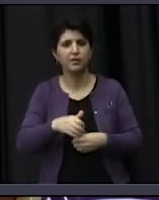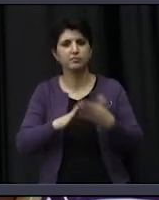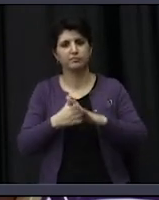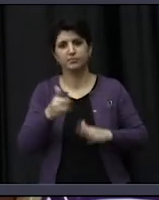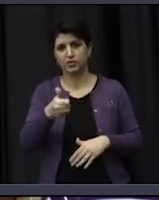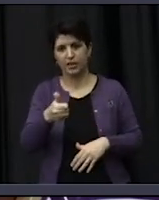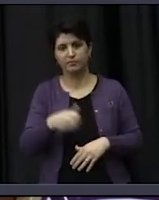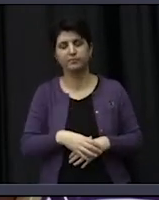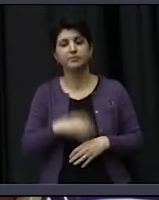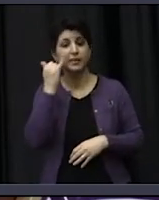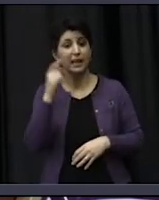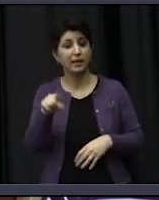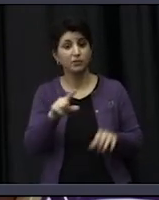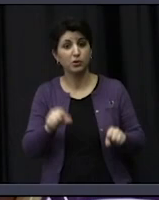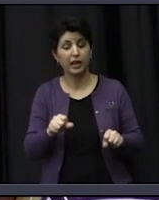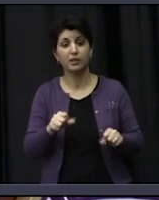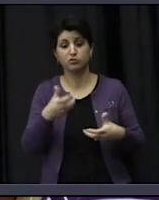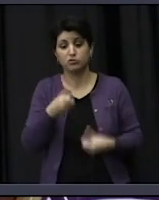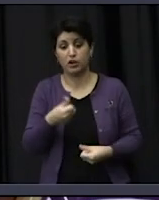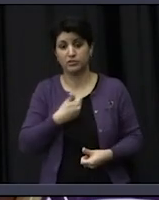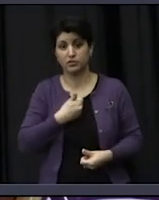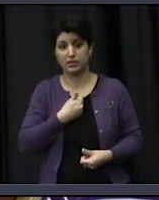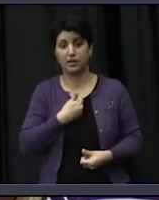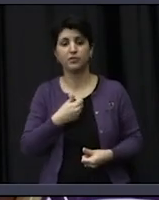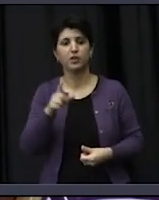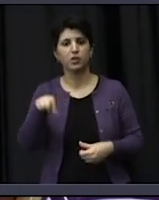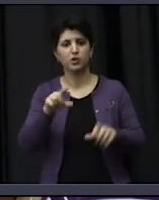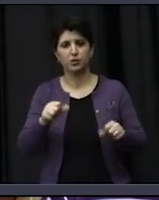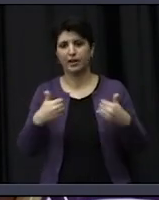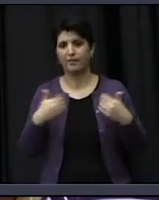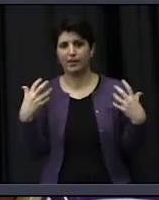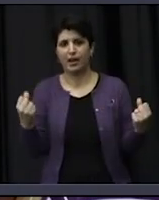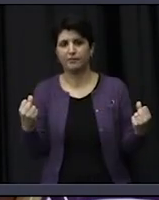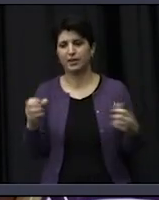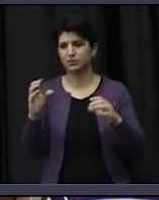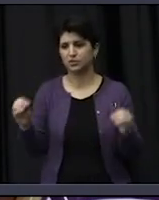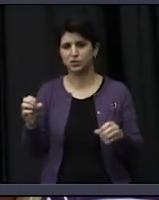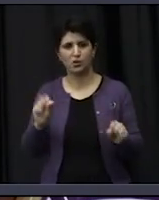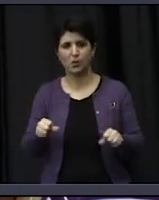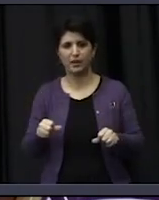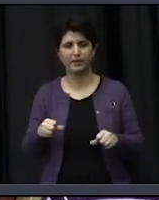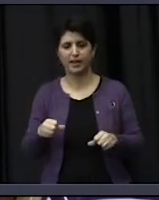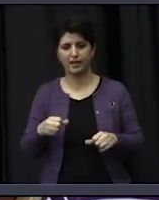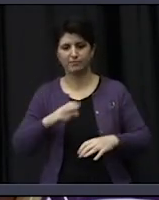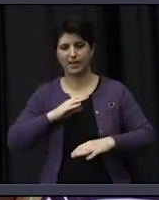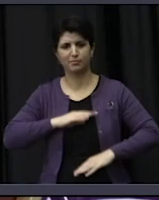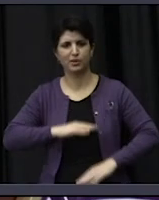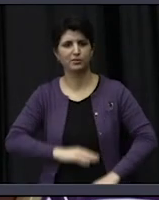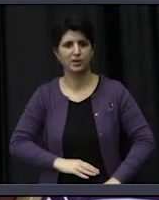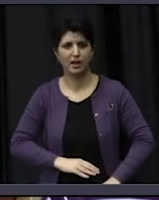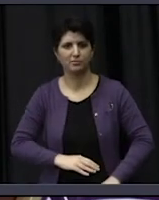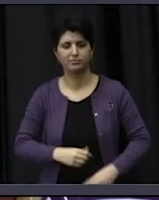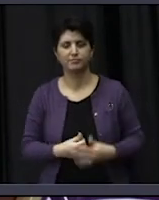trust yourself, you will build a confidence level that no one can break. If you can be yourself, you will attract the right